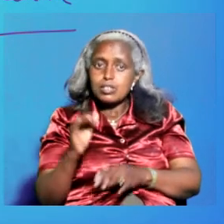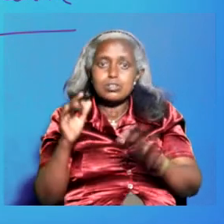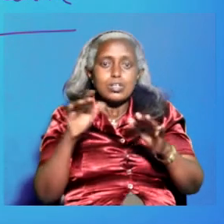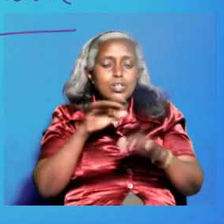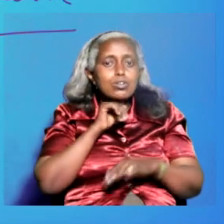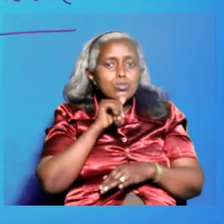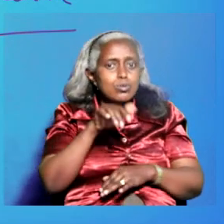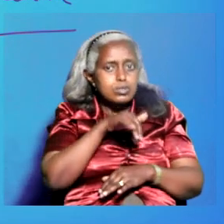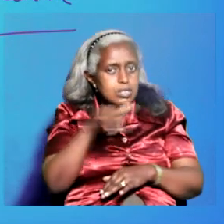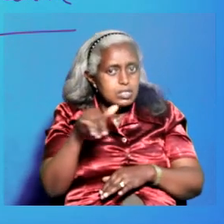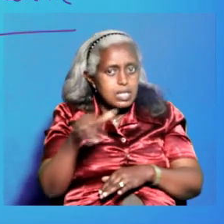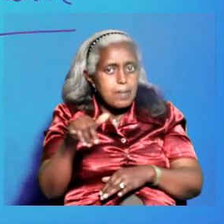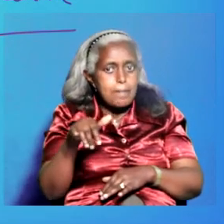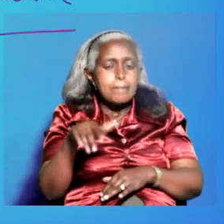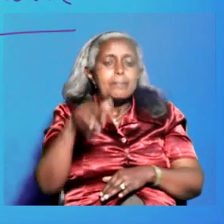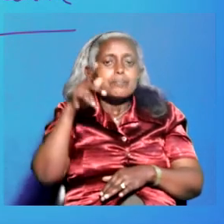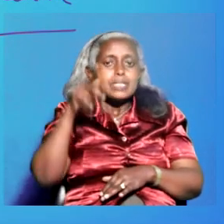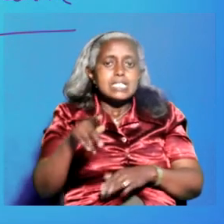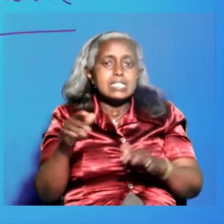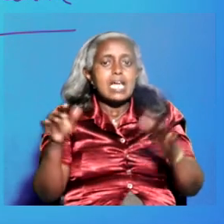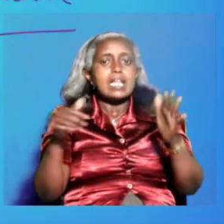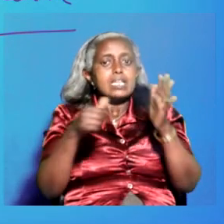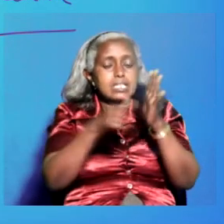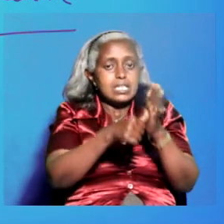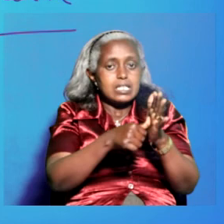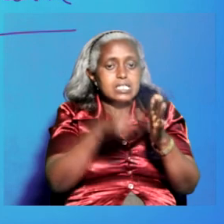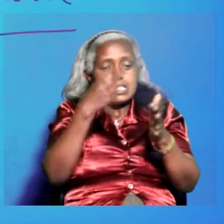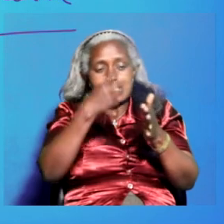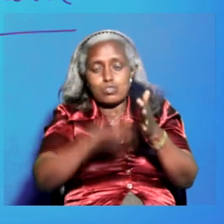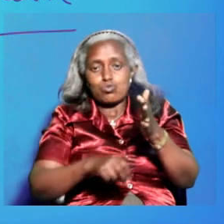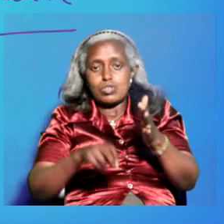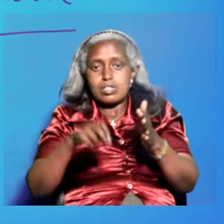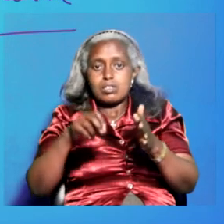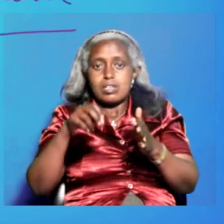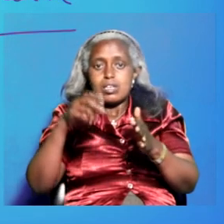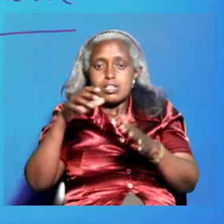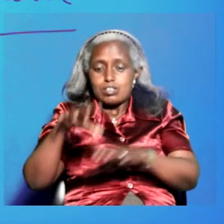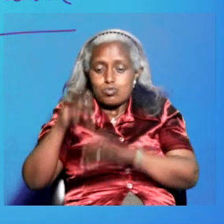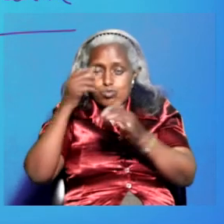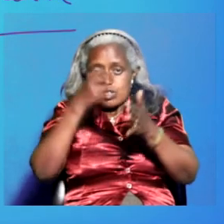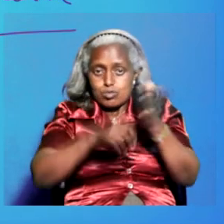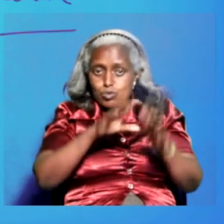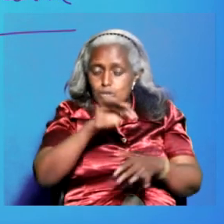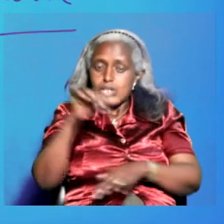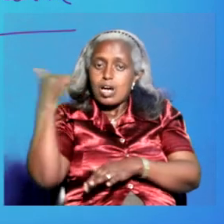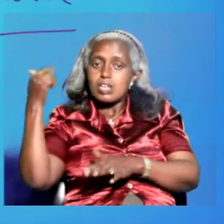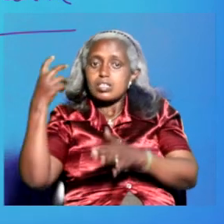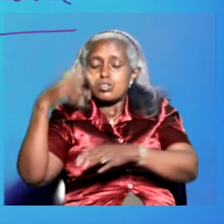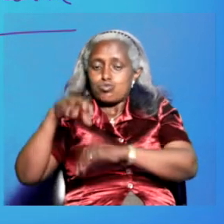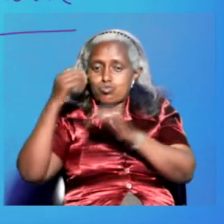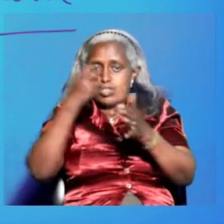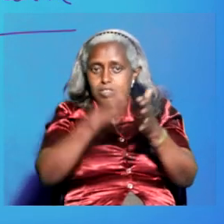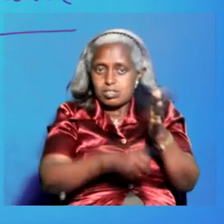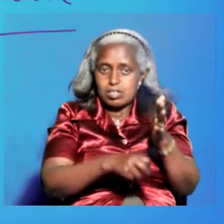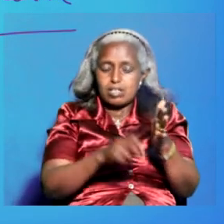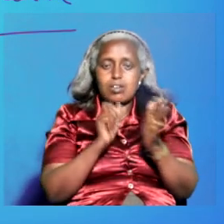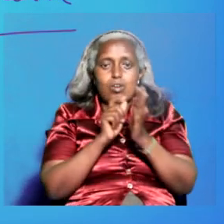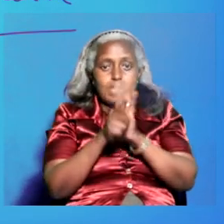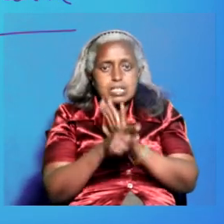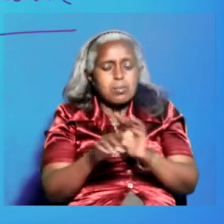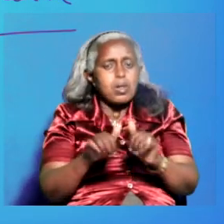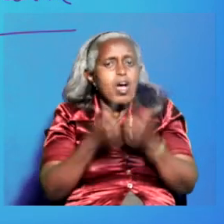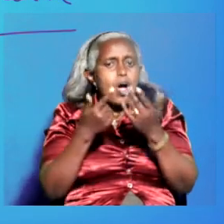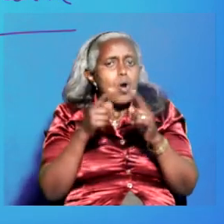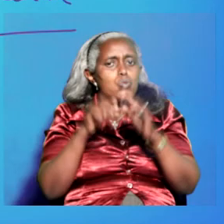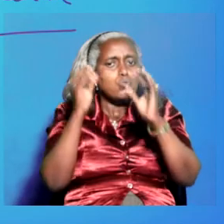Percentile indicates the student score in relation to other students' result. This is it. Now let's see example how